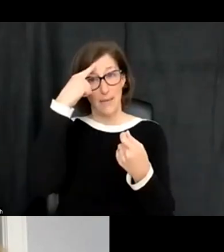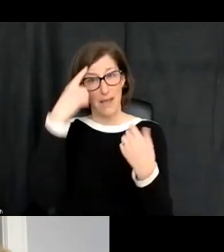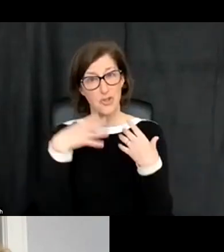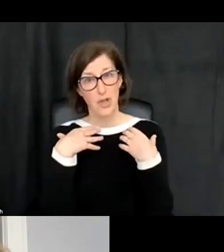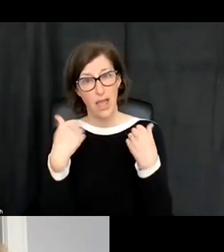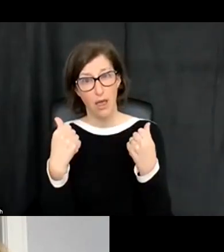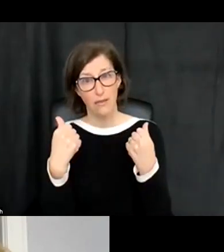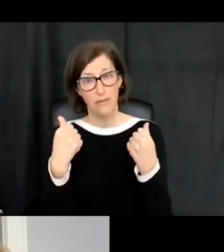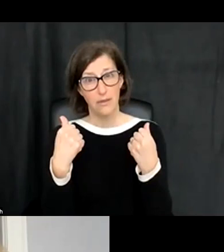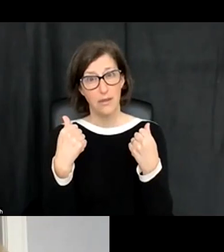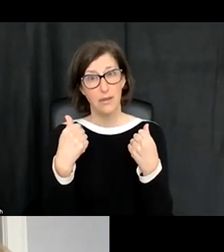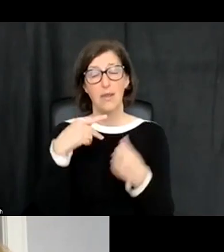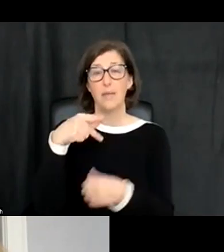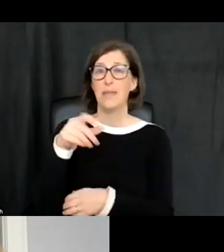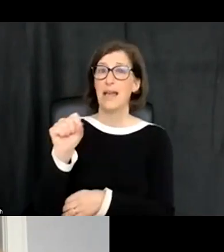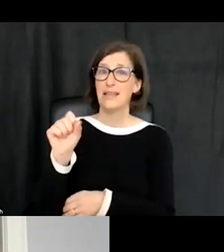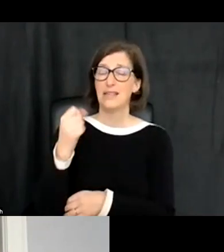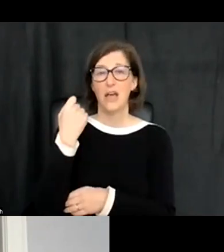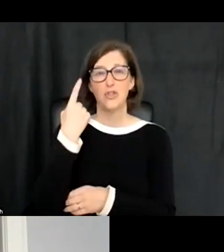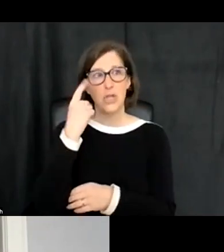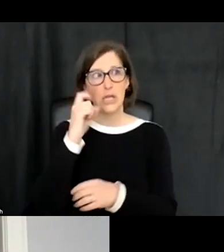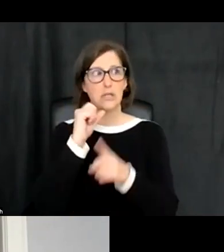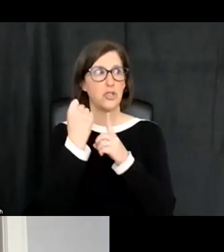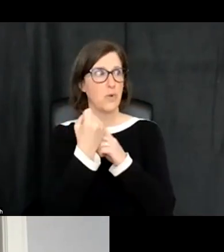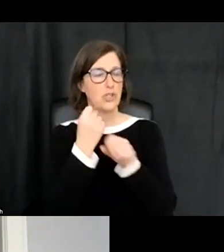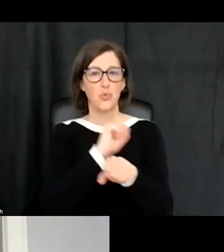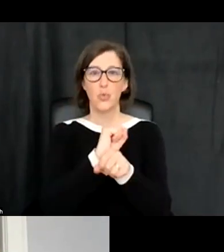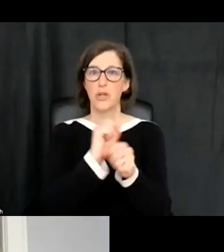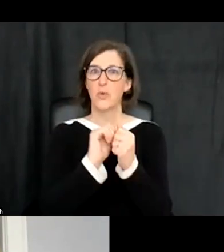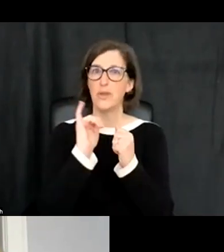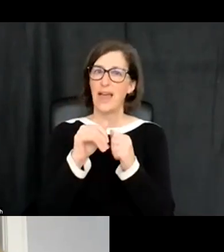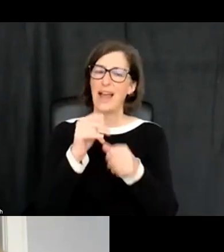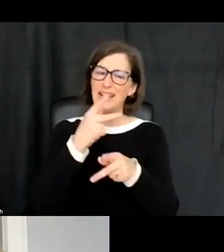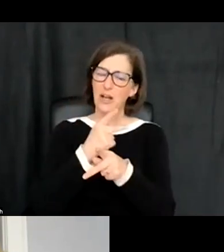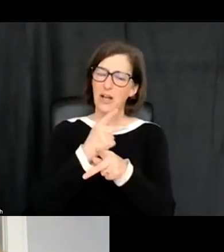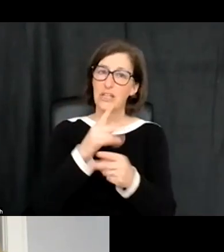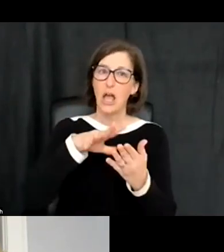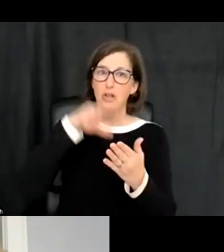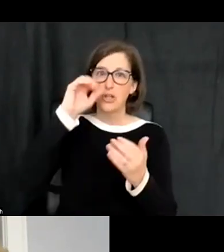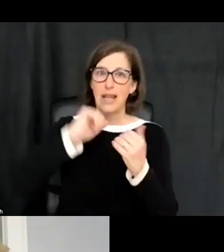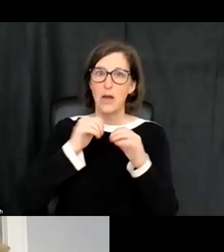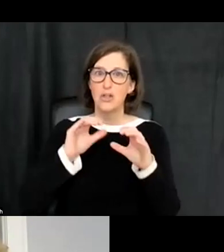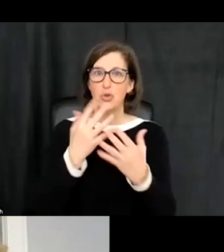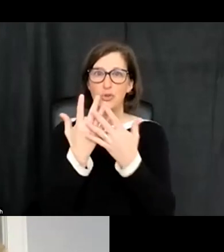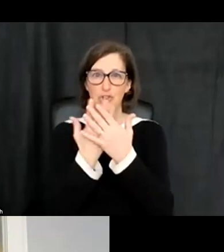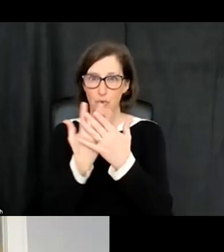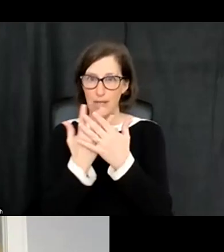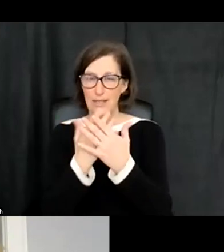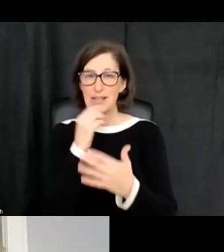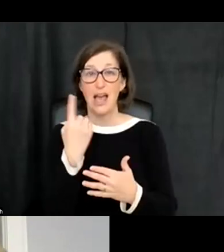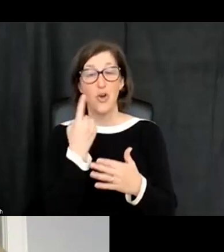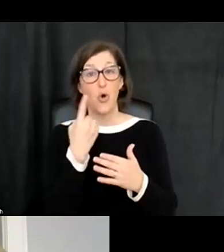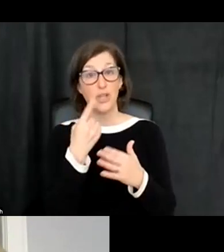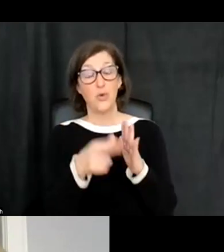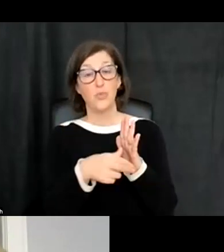on understanding the conditions, working with them carefully on learning to do the screenings, and not only just run through